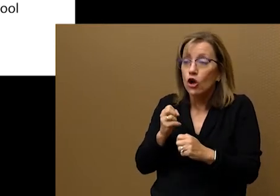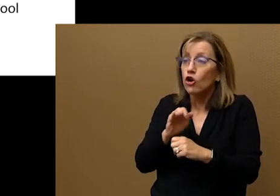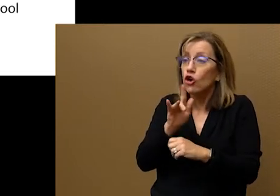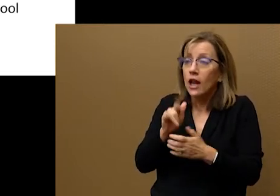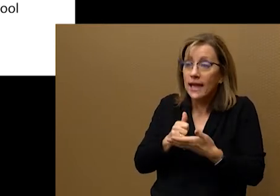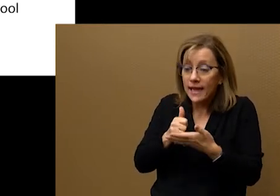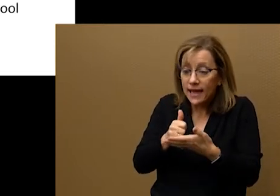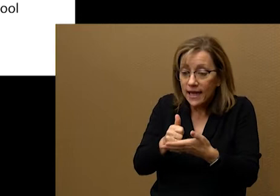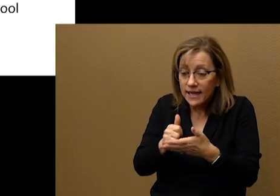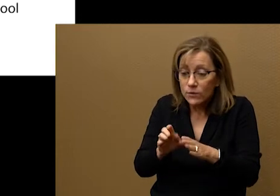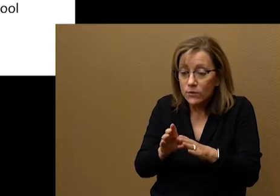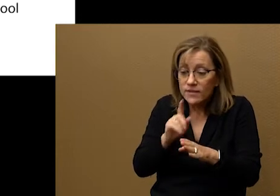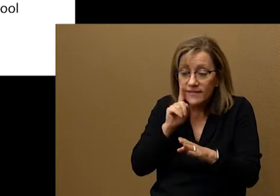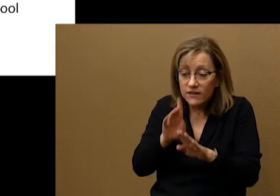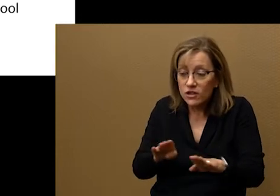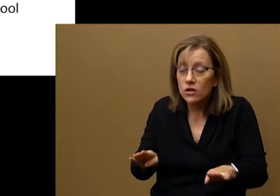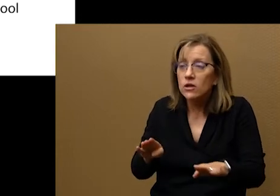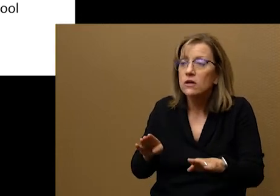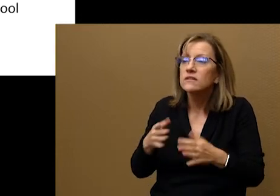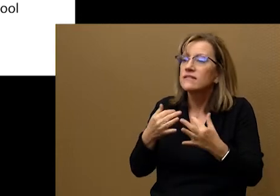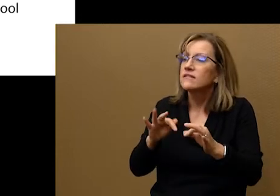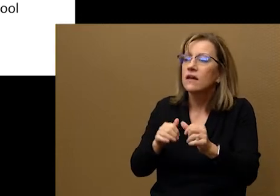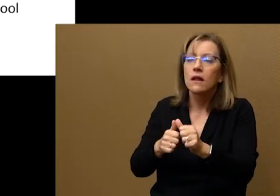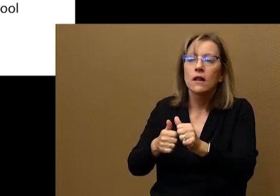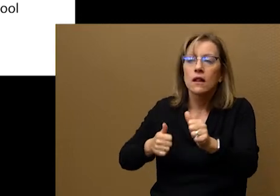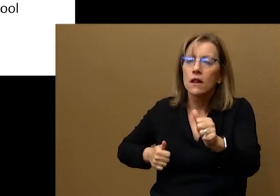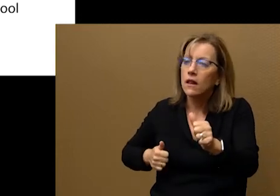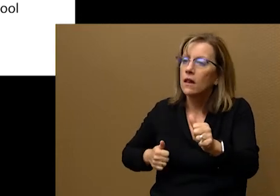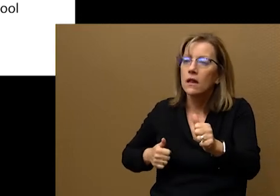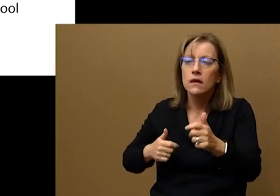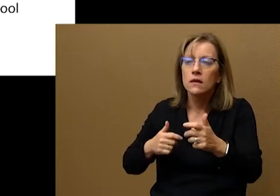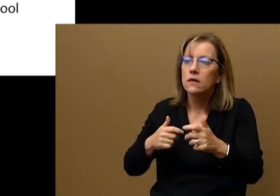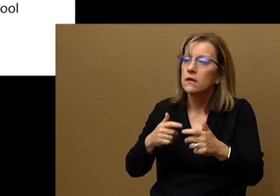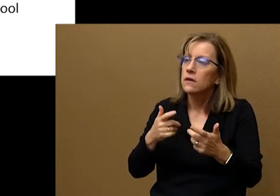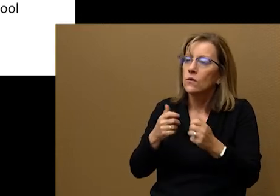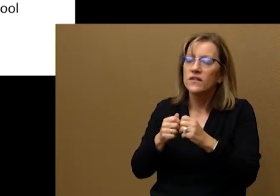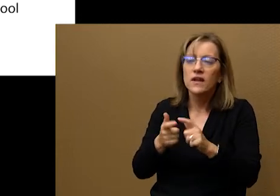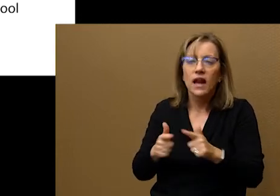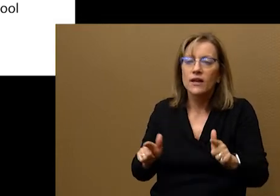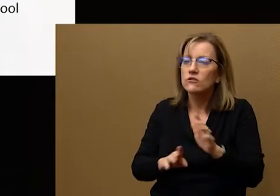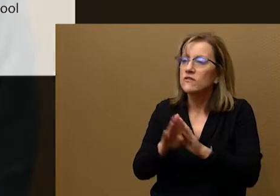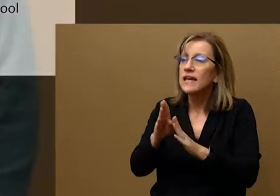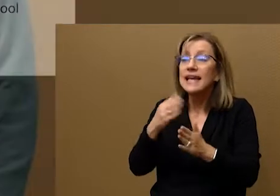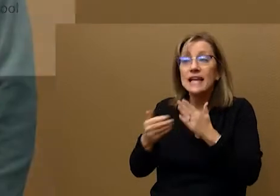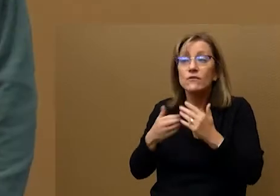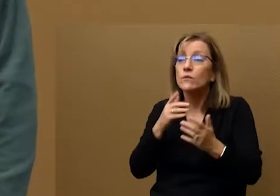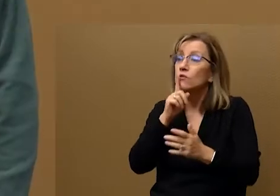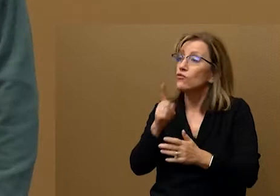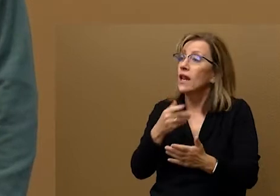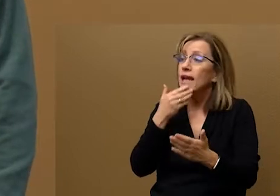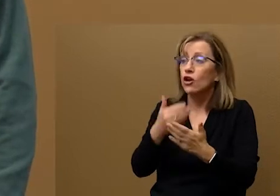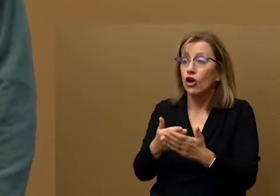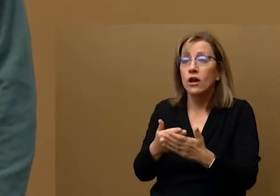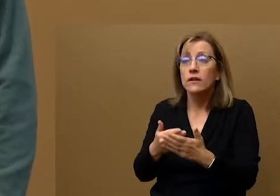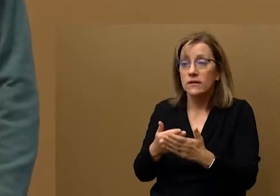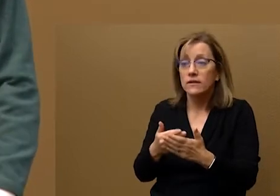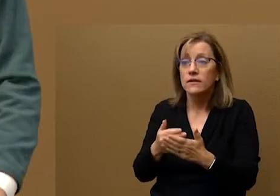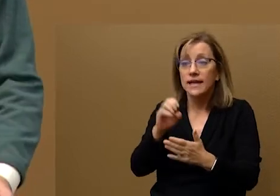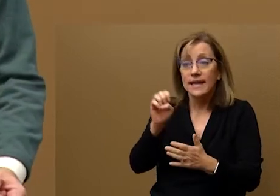early intervention, deaf children remain at considerable disadvantage for language development throughout childhood, even with really